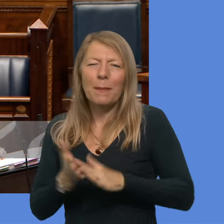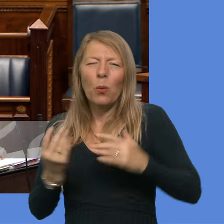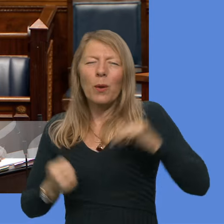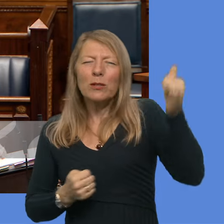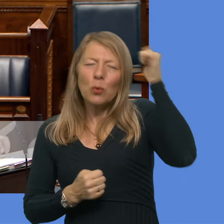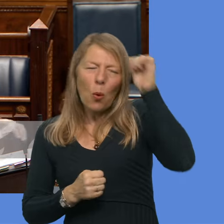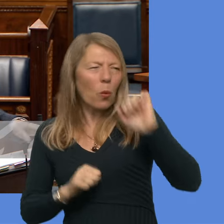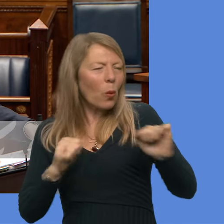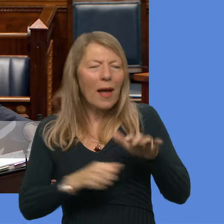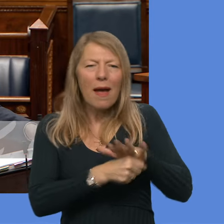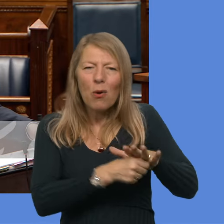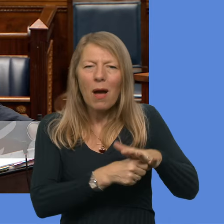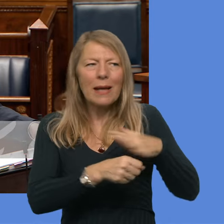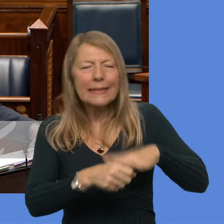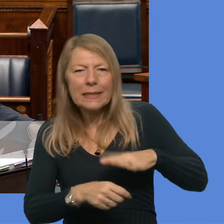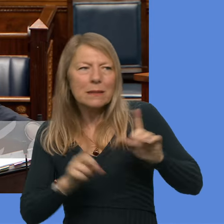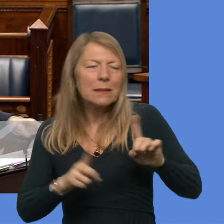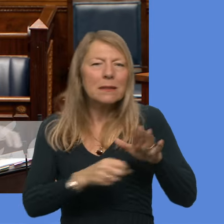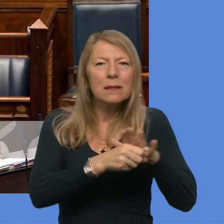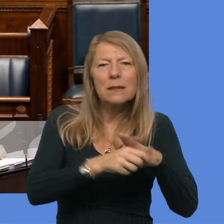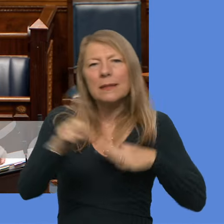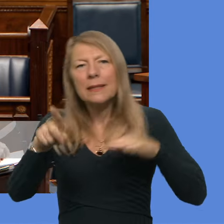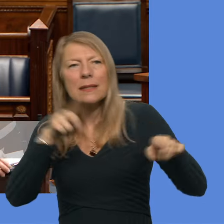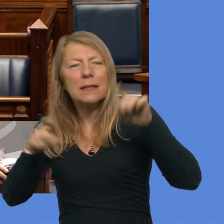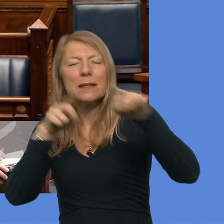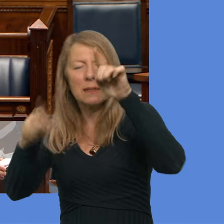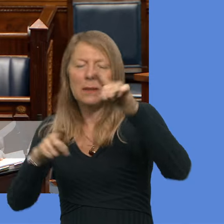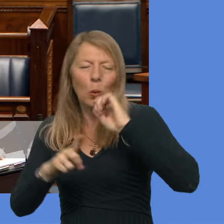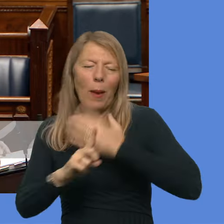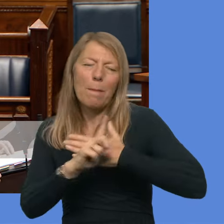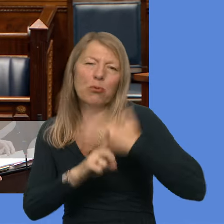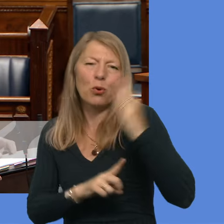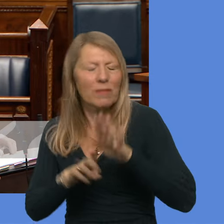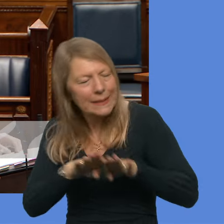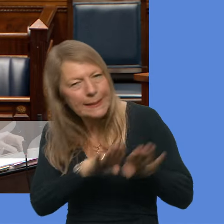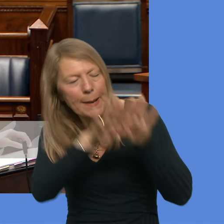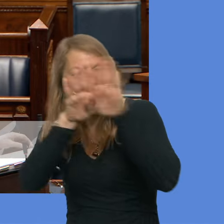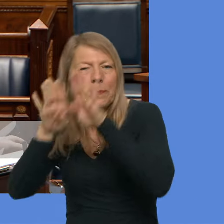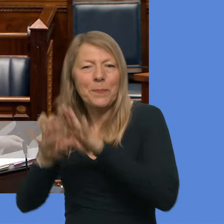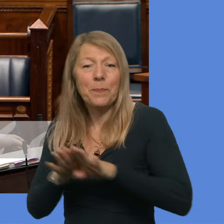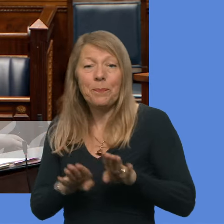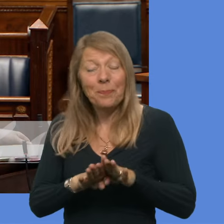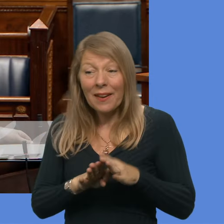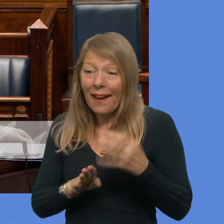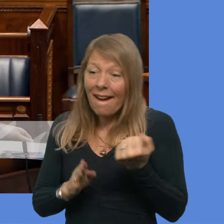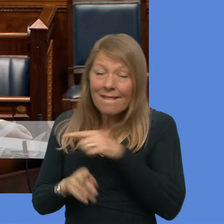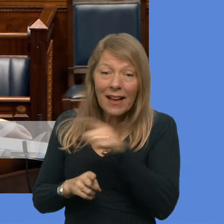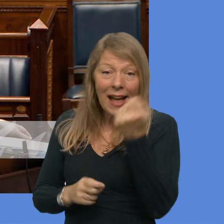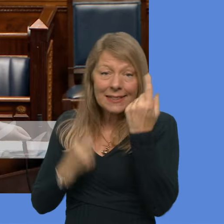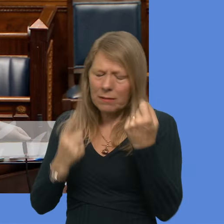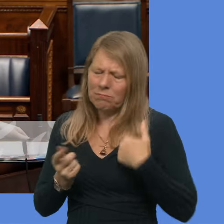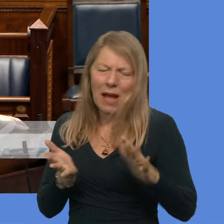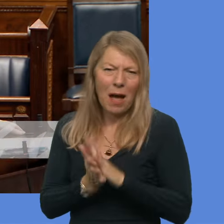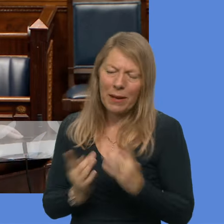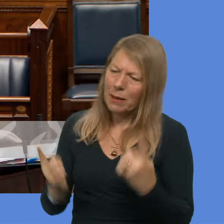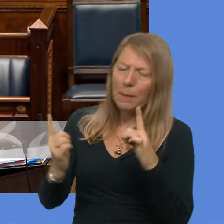if there is a case for more investment in business improvement districts, then I'm very happy to talk through the Minister for Communities around that.